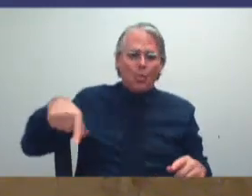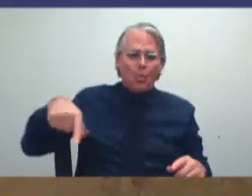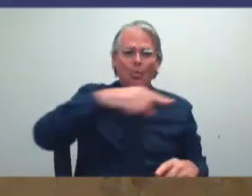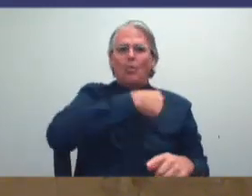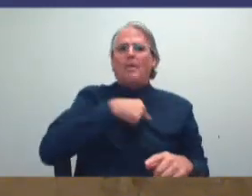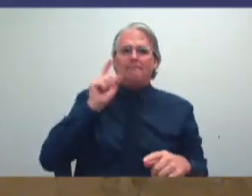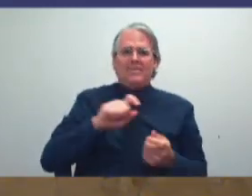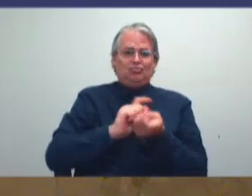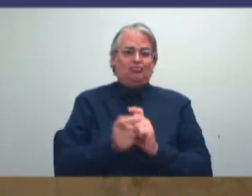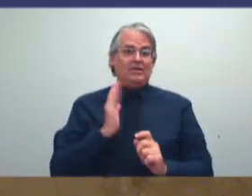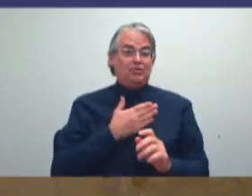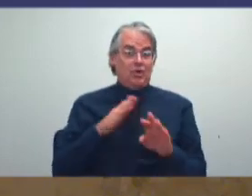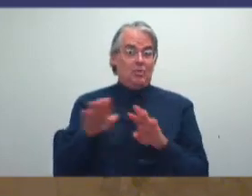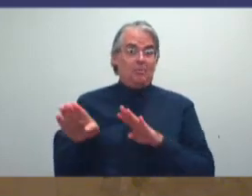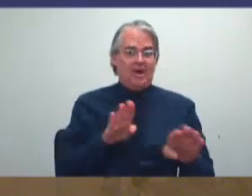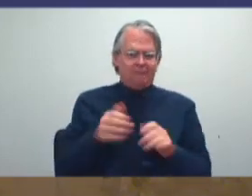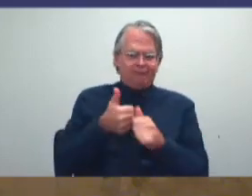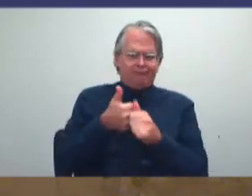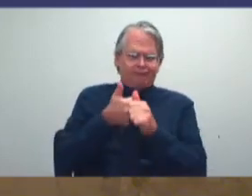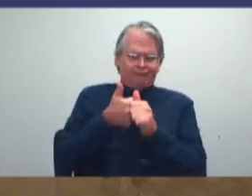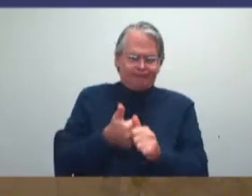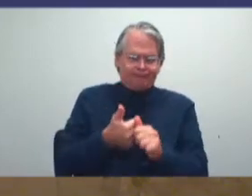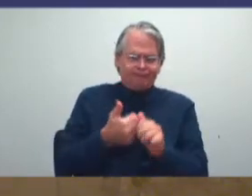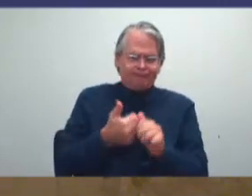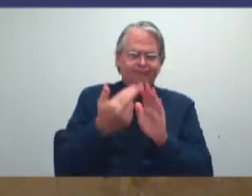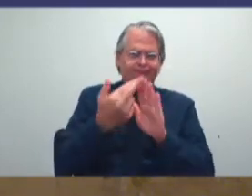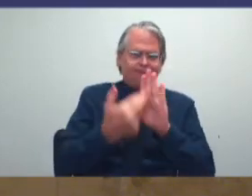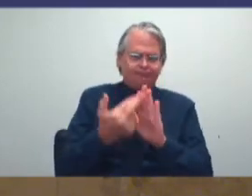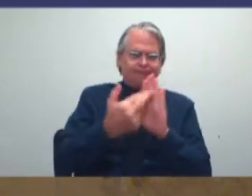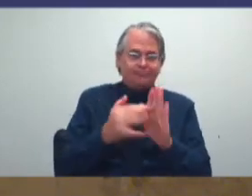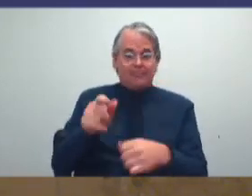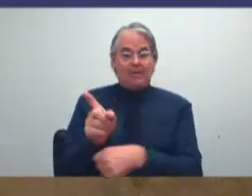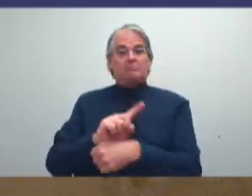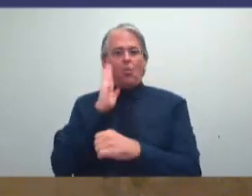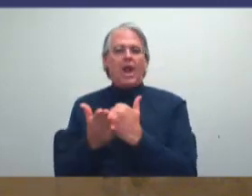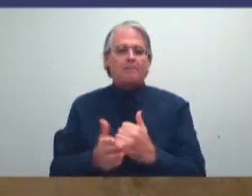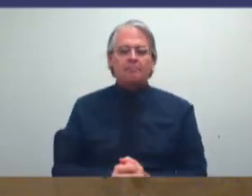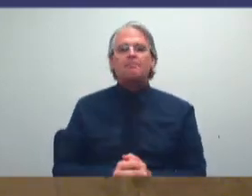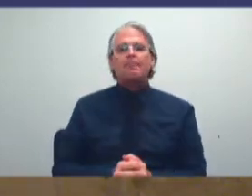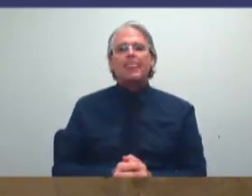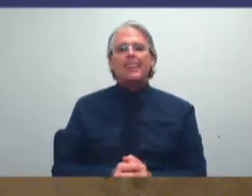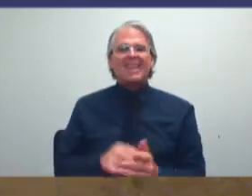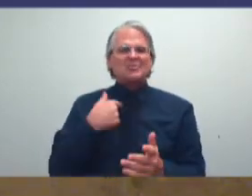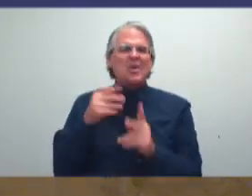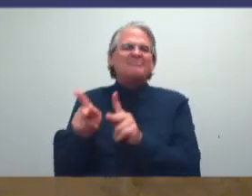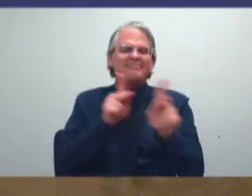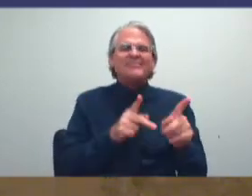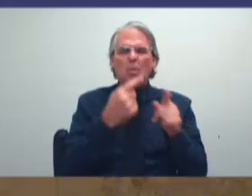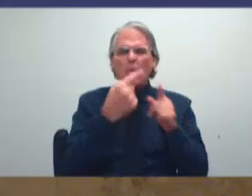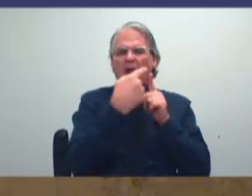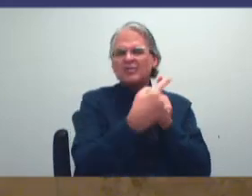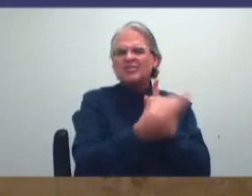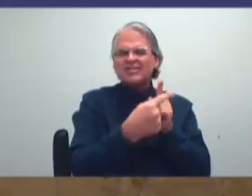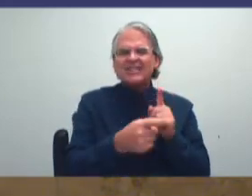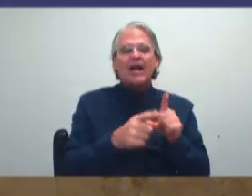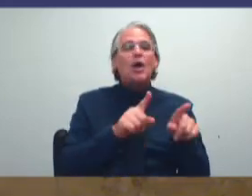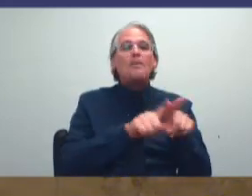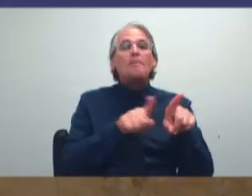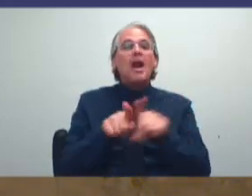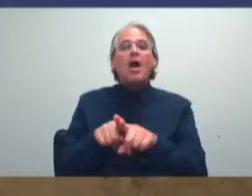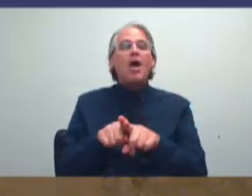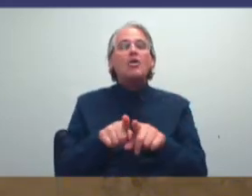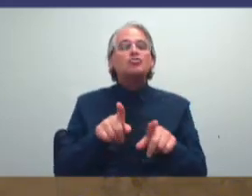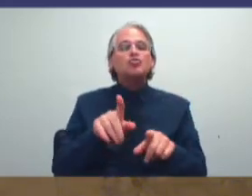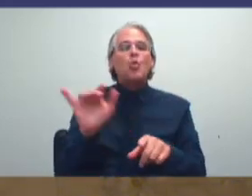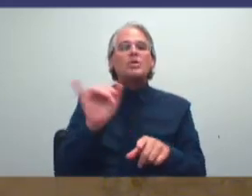tool also, again, I said it was designed like the pollen count, but it's also very much like the burn code or the air quality meters that